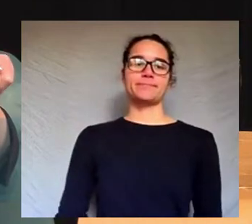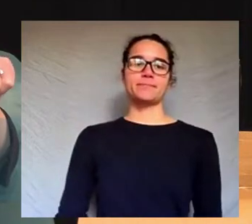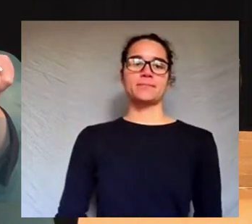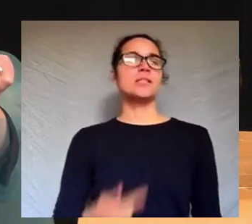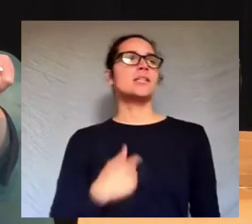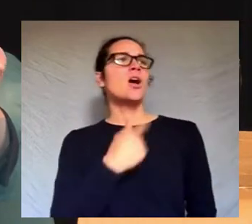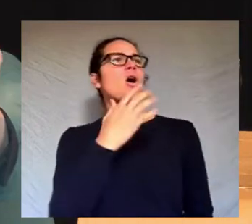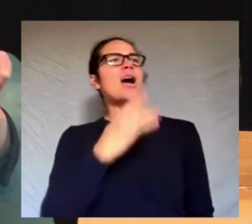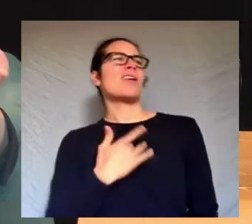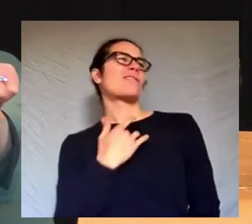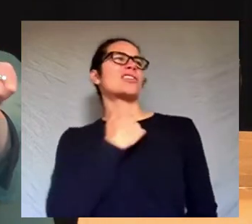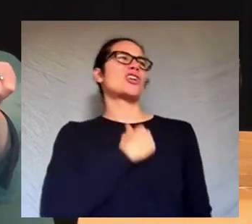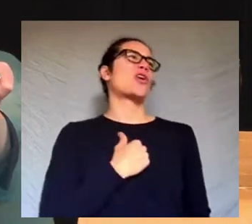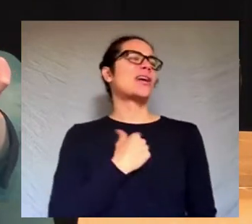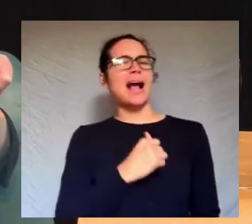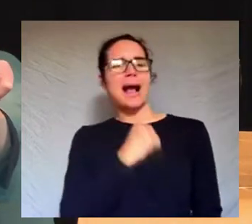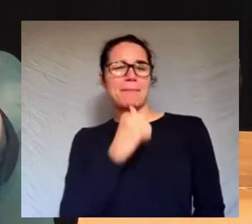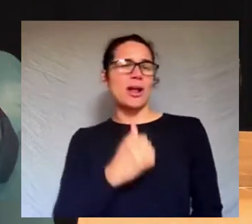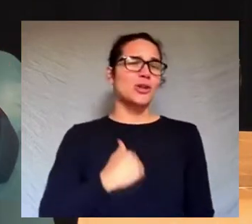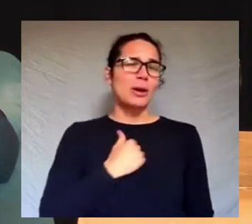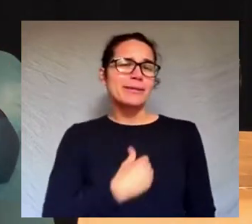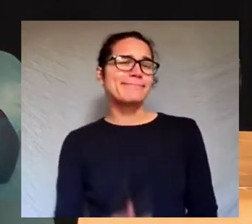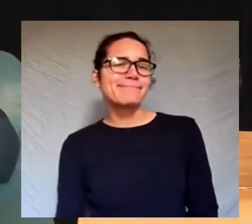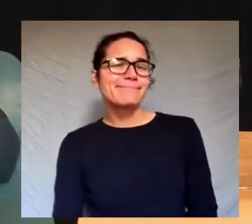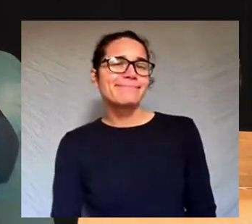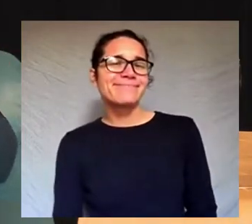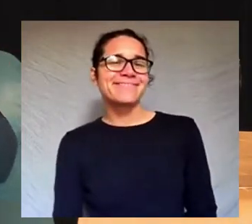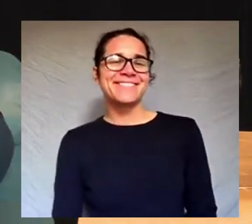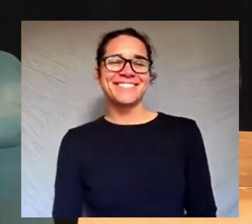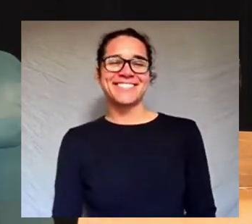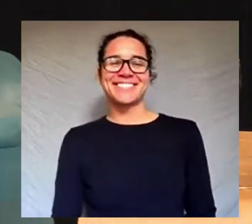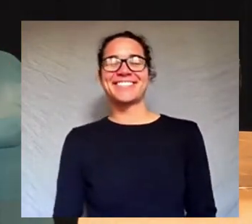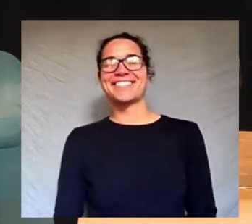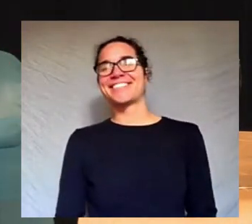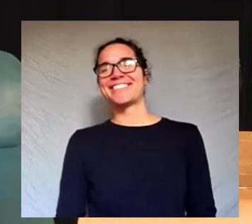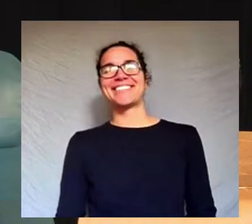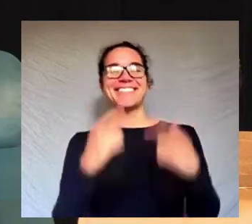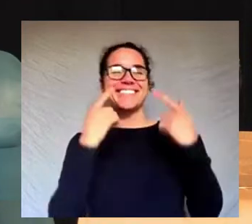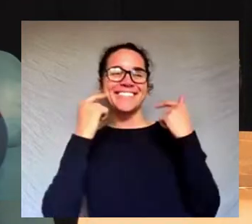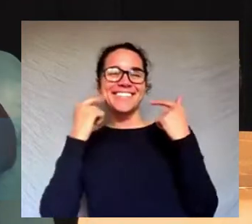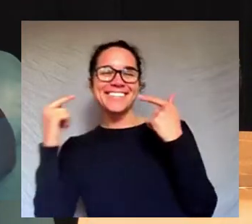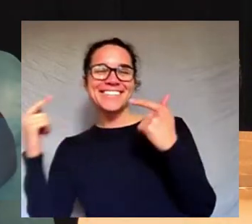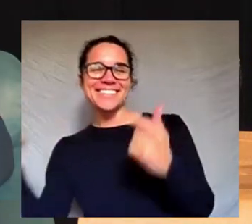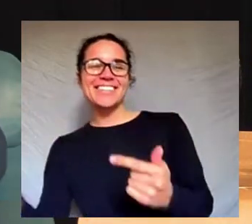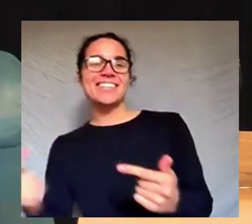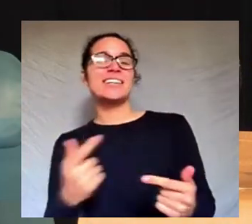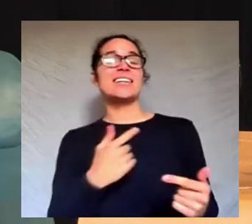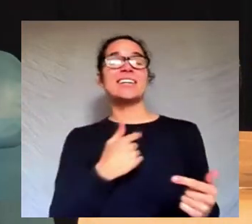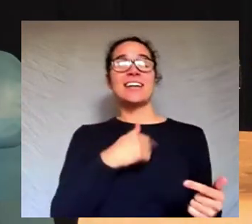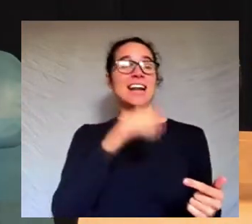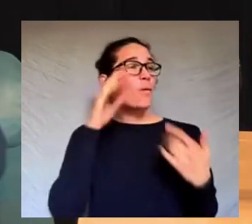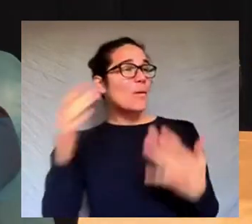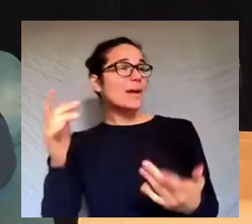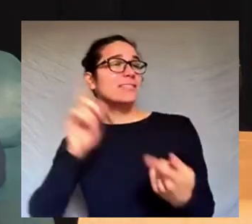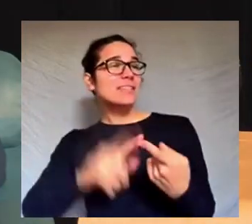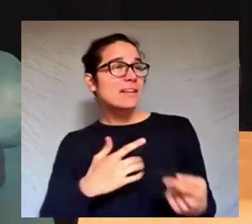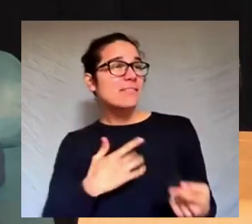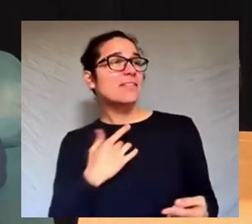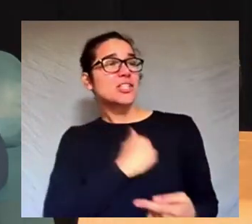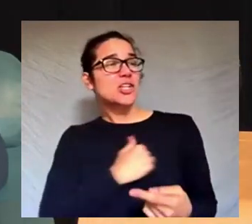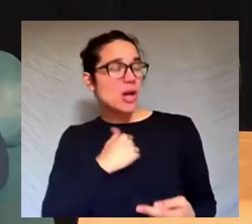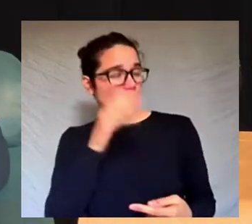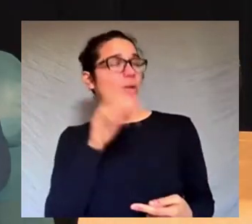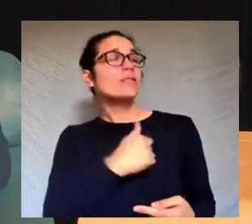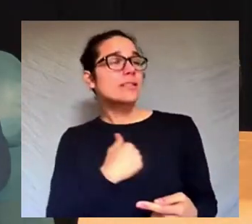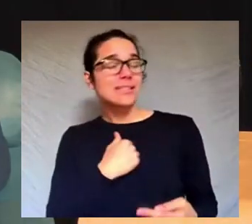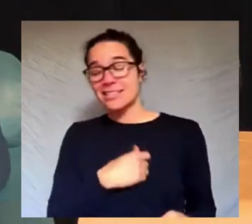feel sorry, I'm not sorry. And I'm going to wait until I feel sorry to apologize. That day, I promise, will never